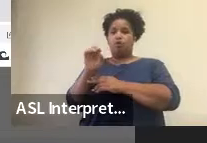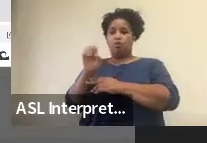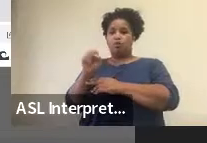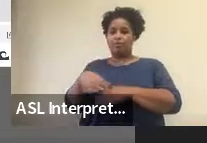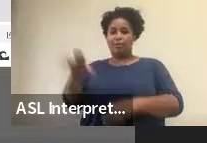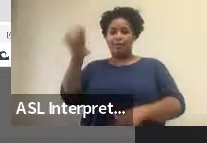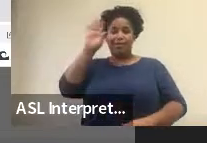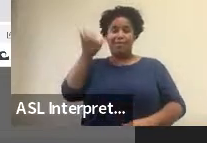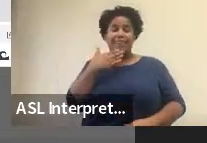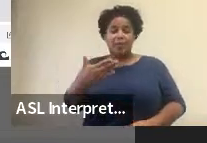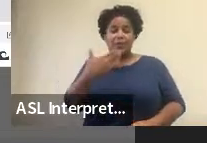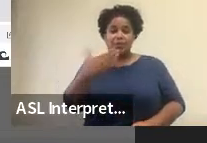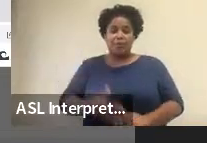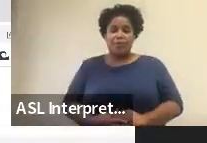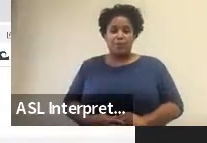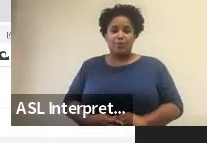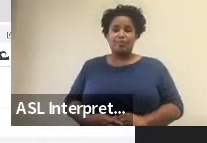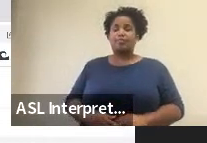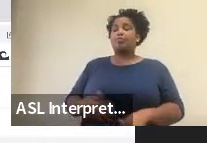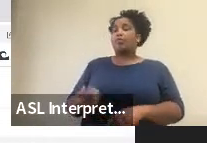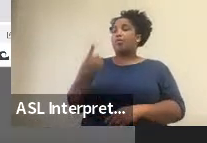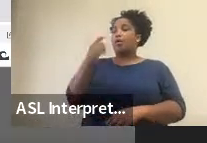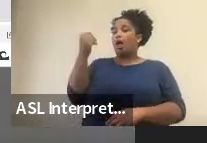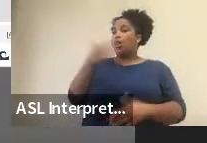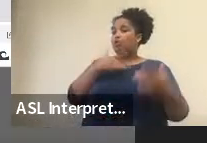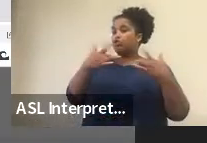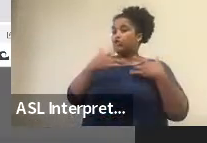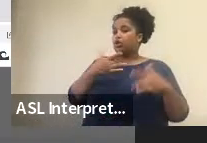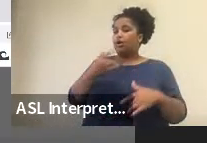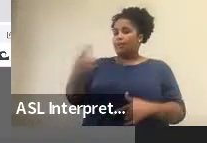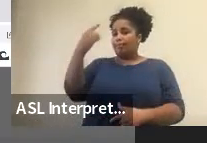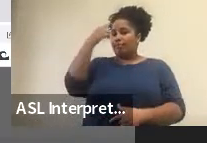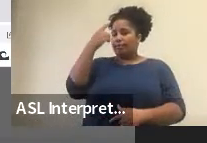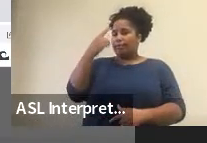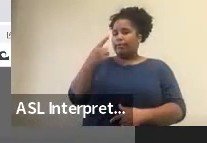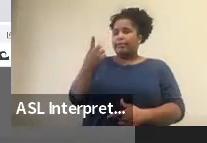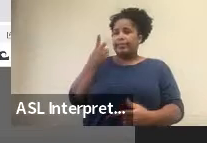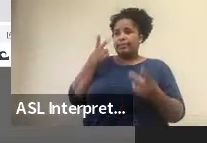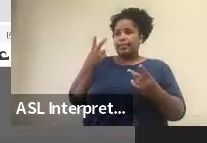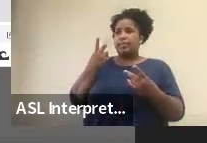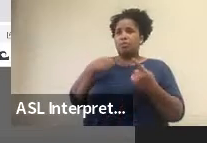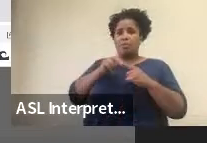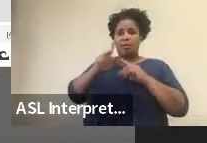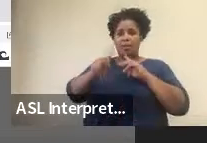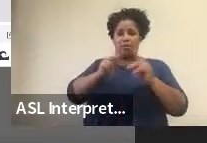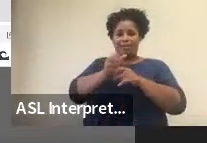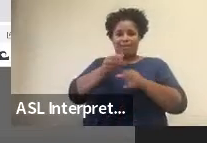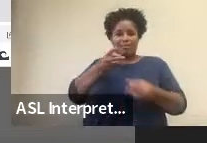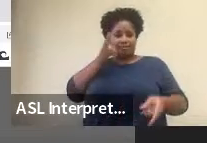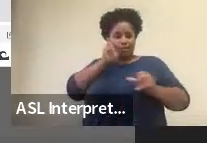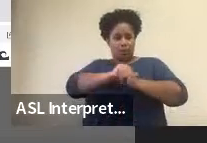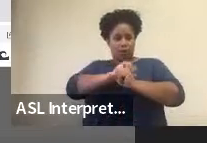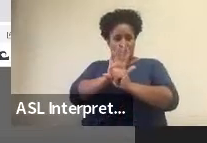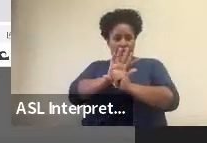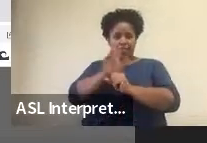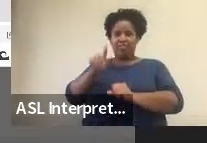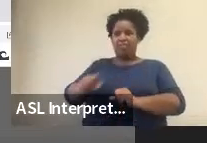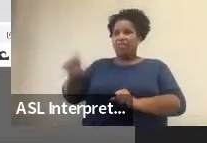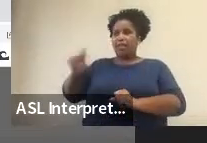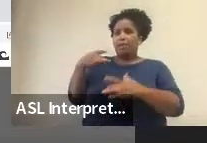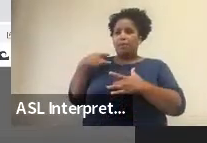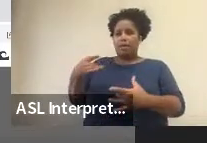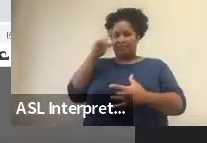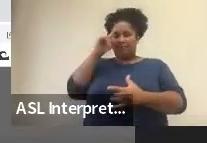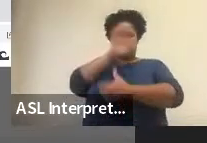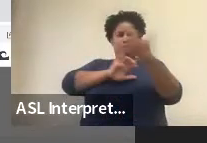thank you. One other concern that I think I've seen is when people get COVID, they are still